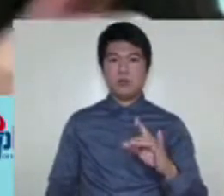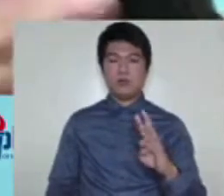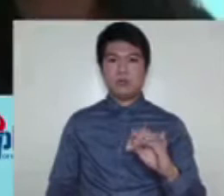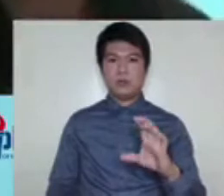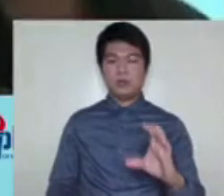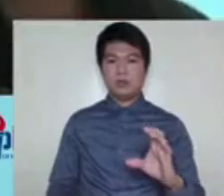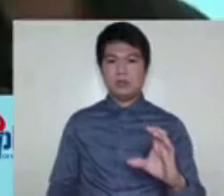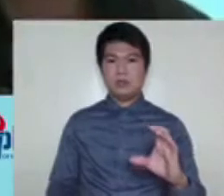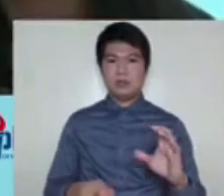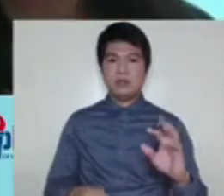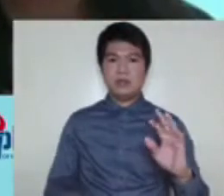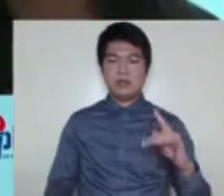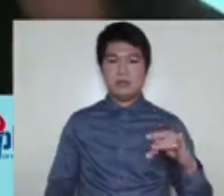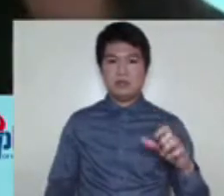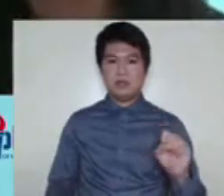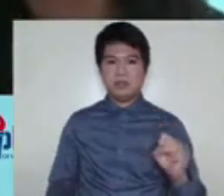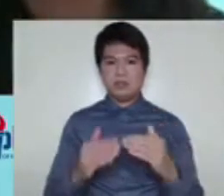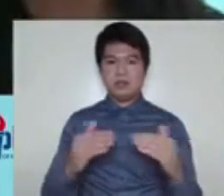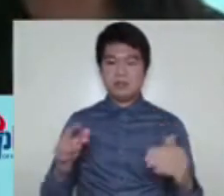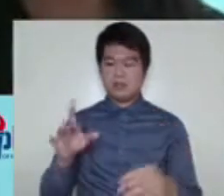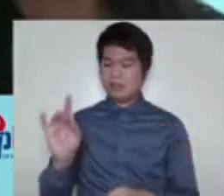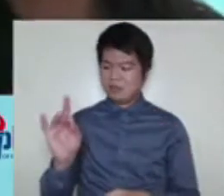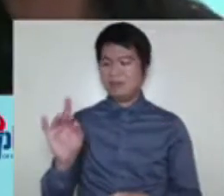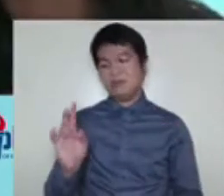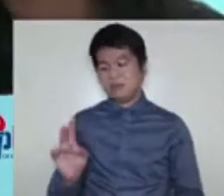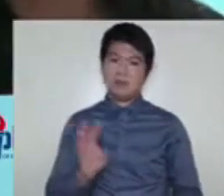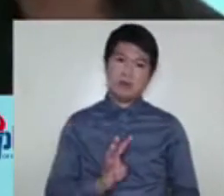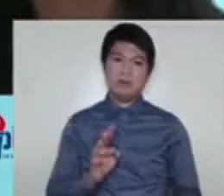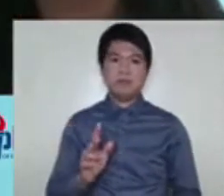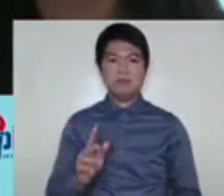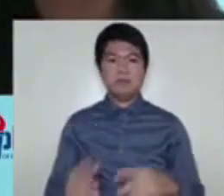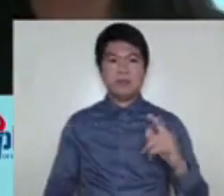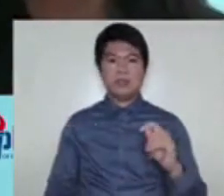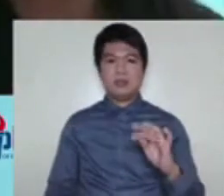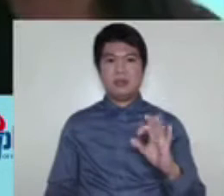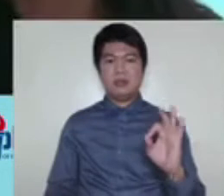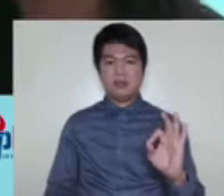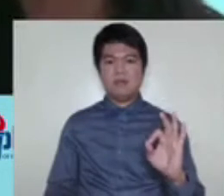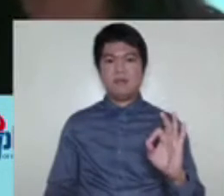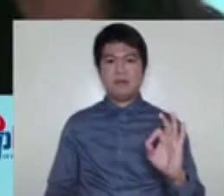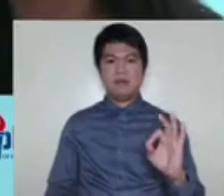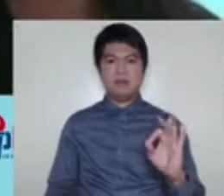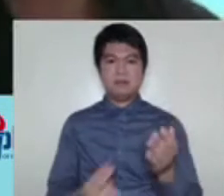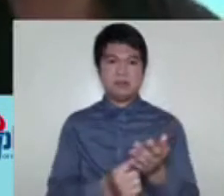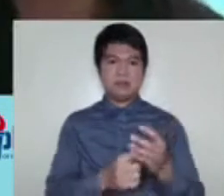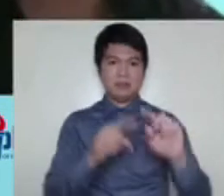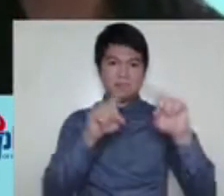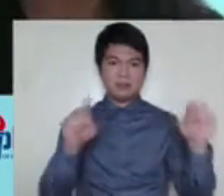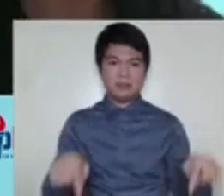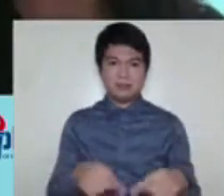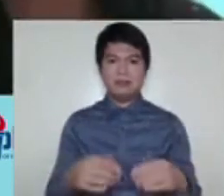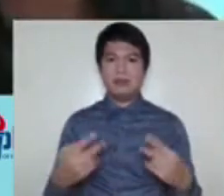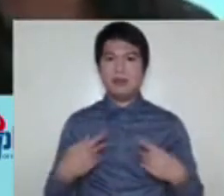8, 7, 6, 5, and 4, the Trf rubric also have these varying levels from level 1 to level